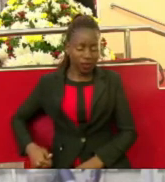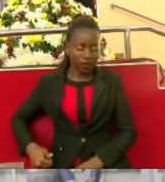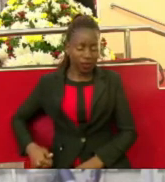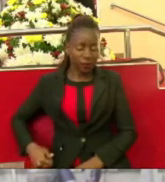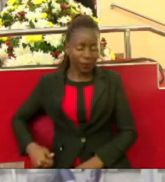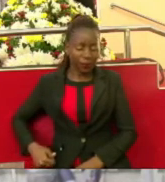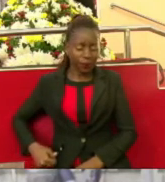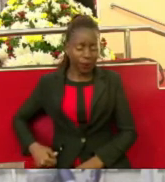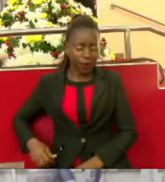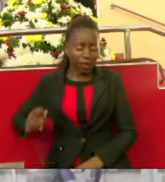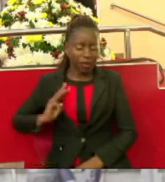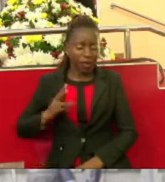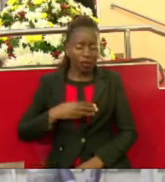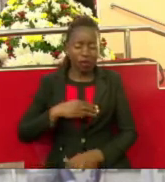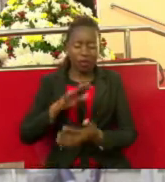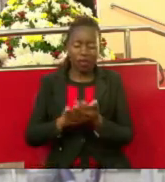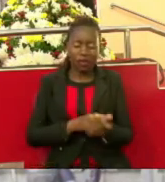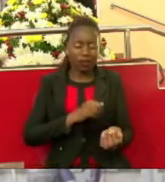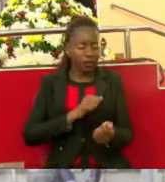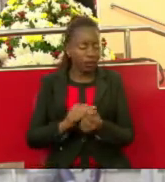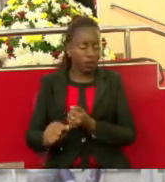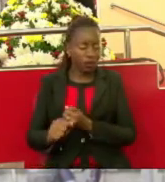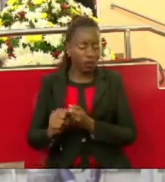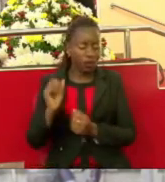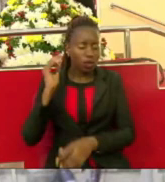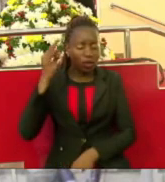That we have destroyed the posterity for our children, our Father.